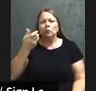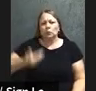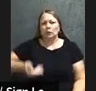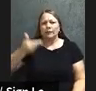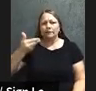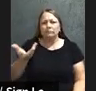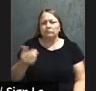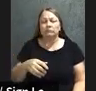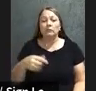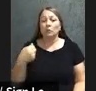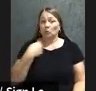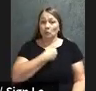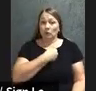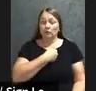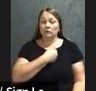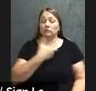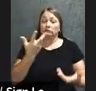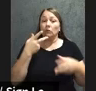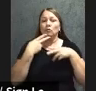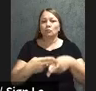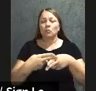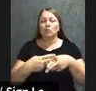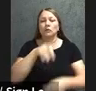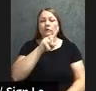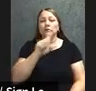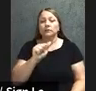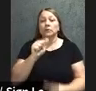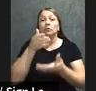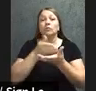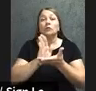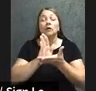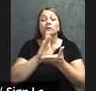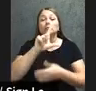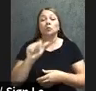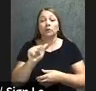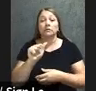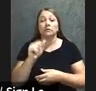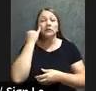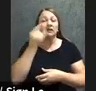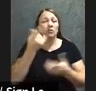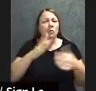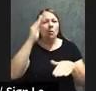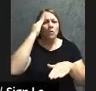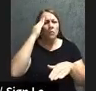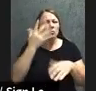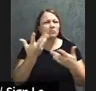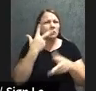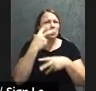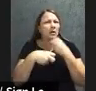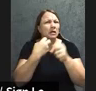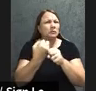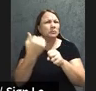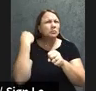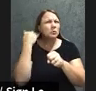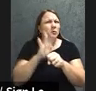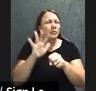Here, we're called Disability Rights Louisiana. If you knew us more than about 3 or 4 years ago, we used to be called